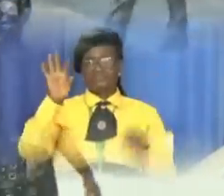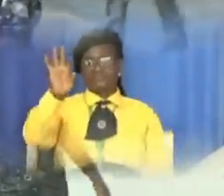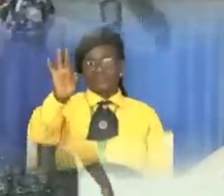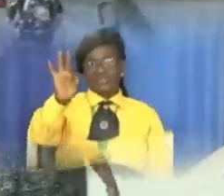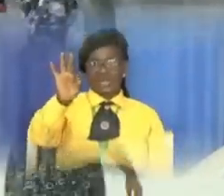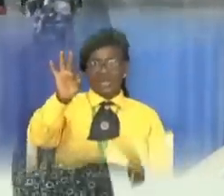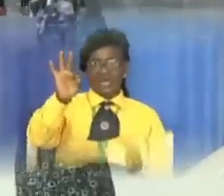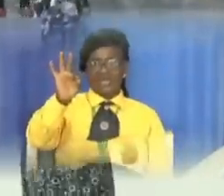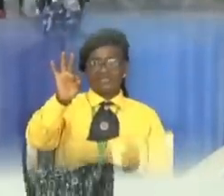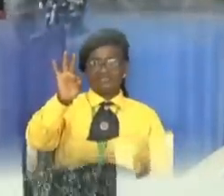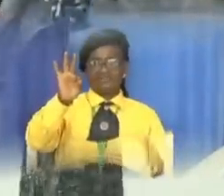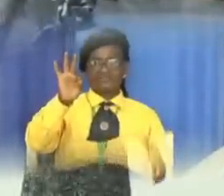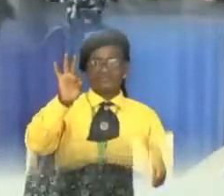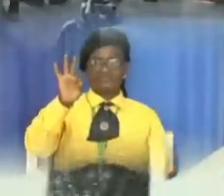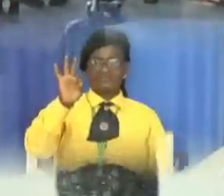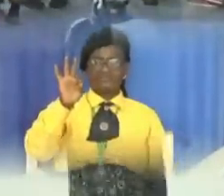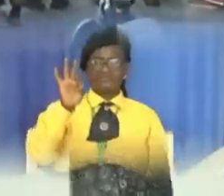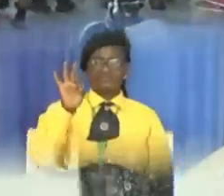Nine.